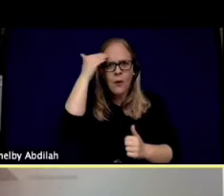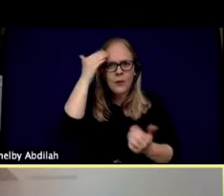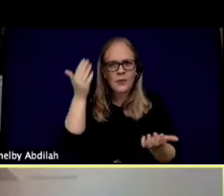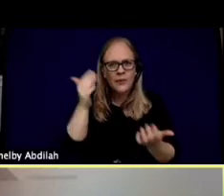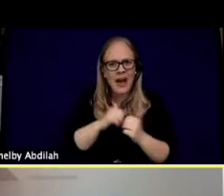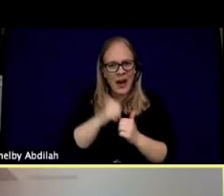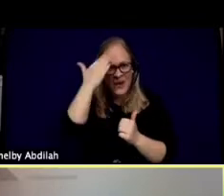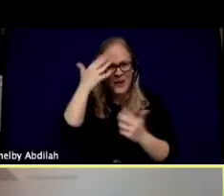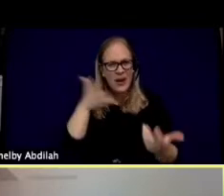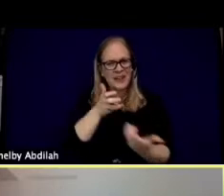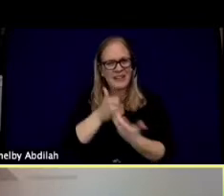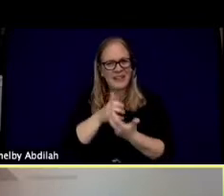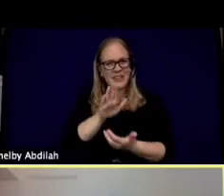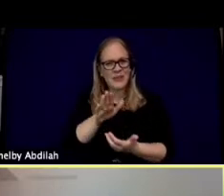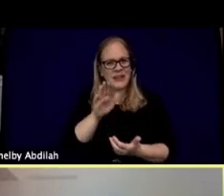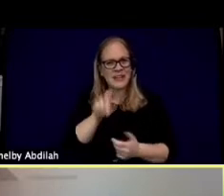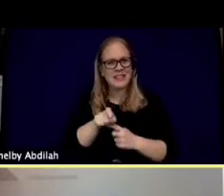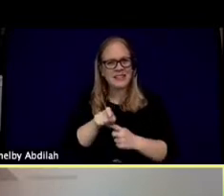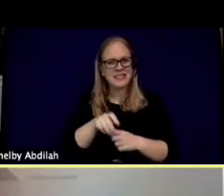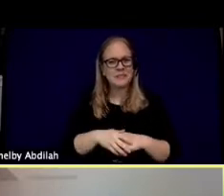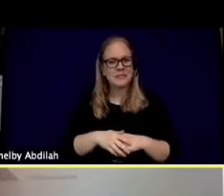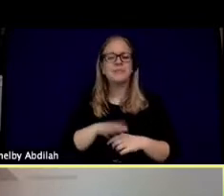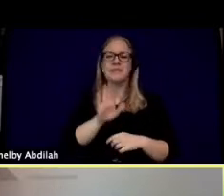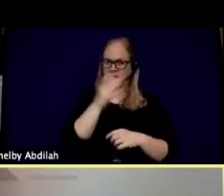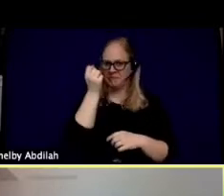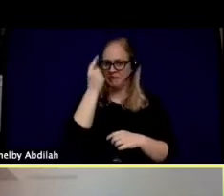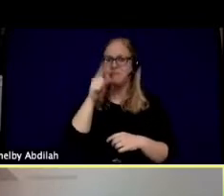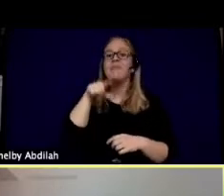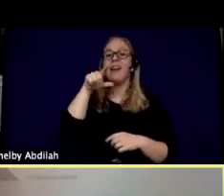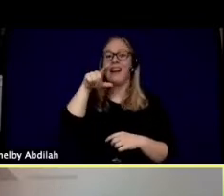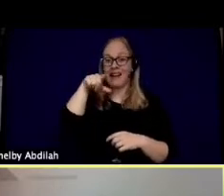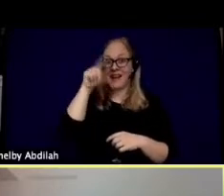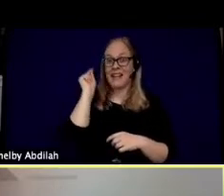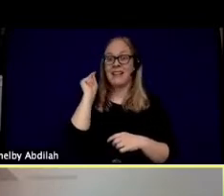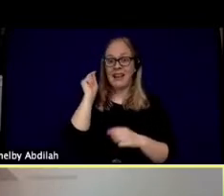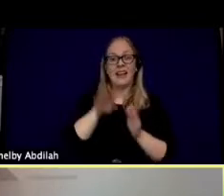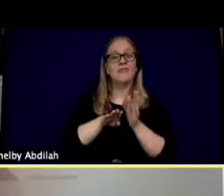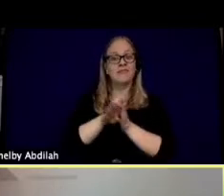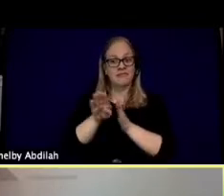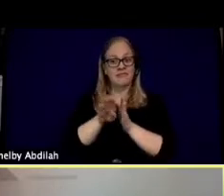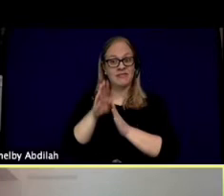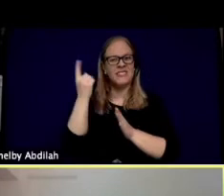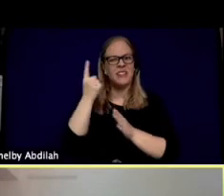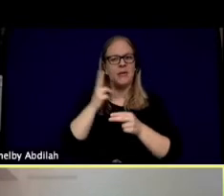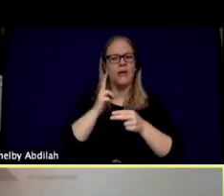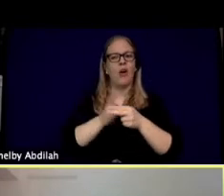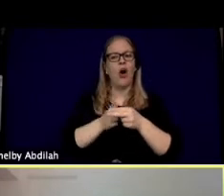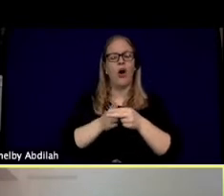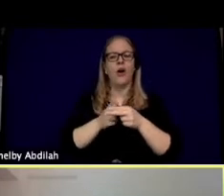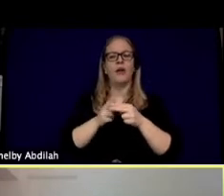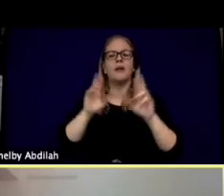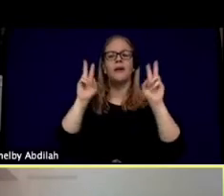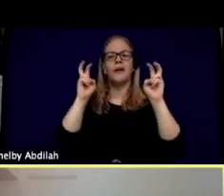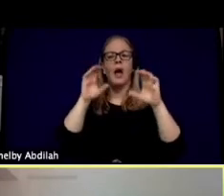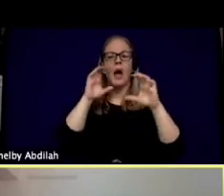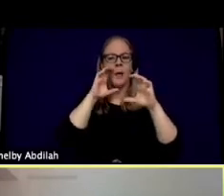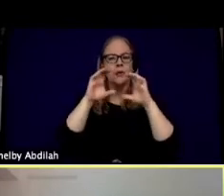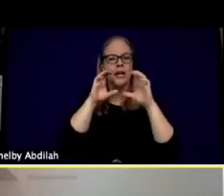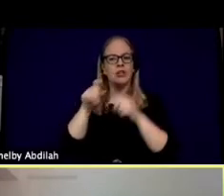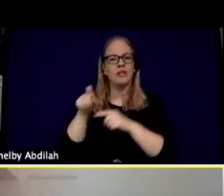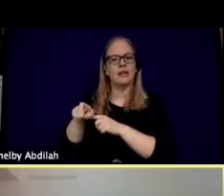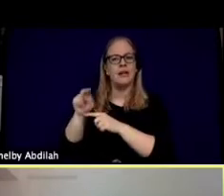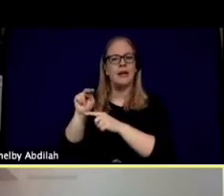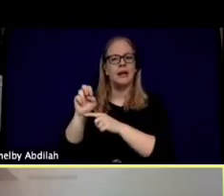avoid such issues, Gallaudet has developed what we call the communication needs assessment tool. And I want to